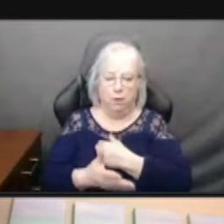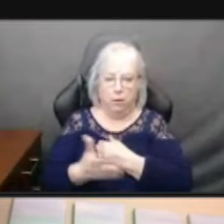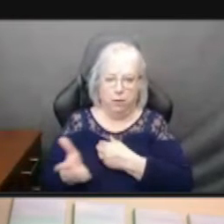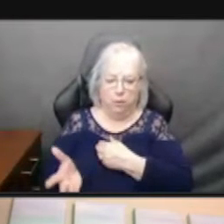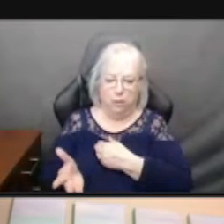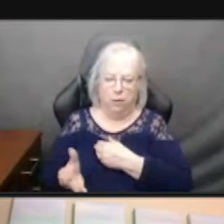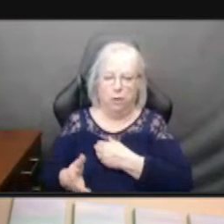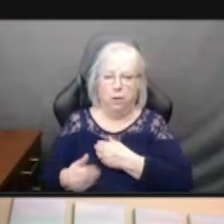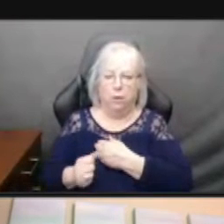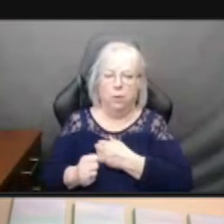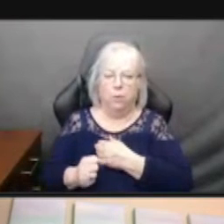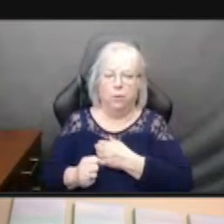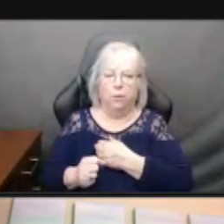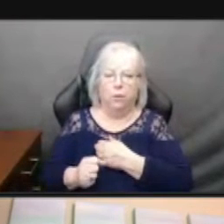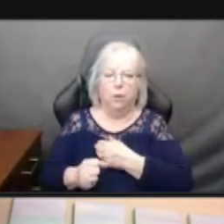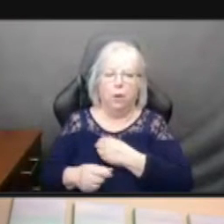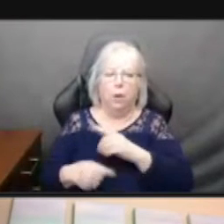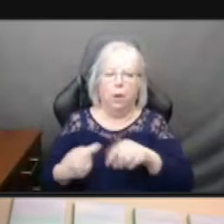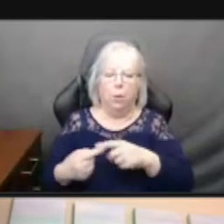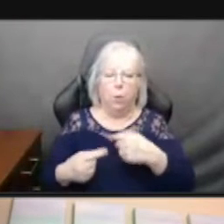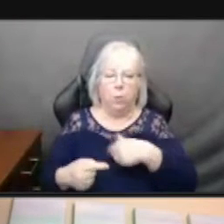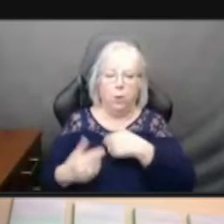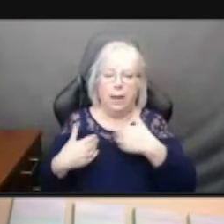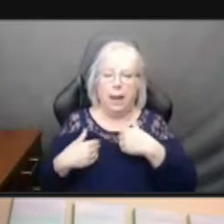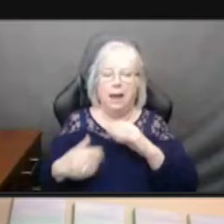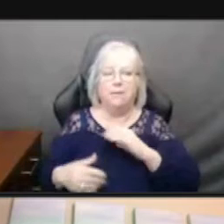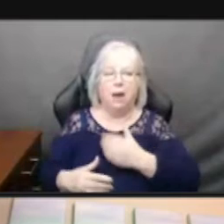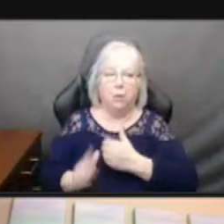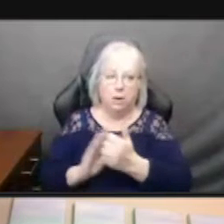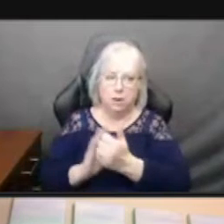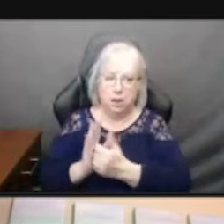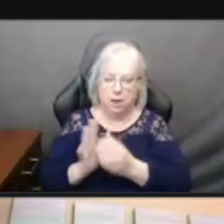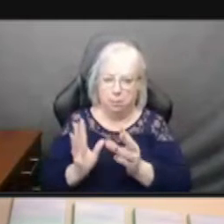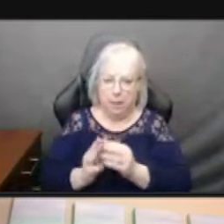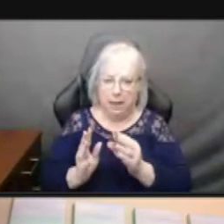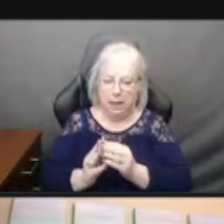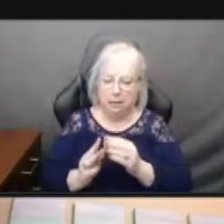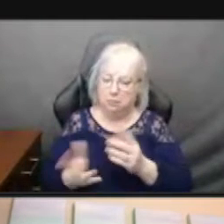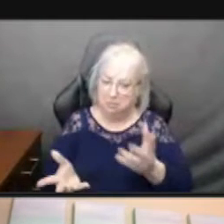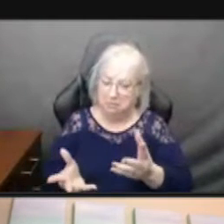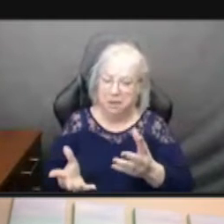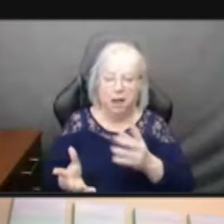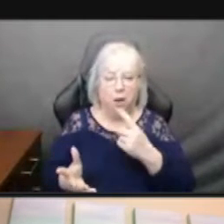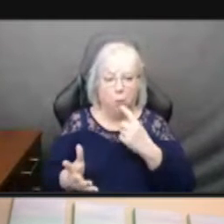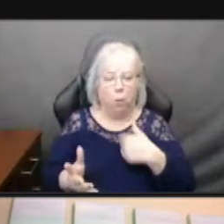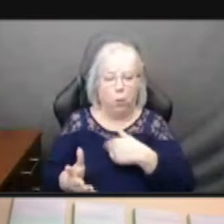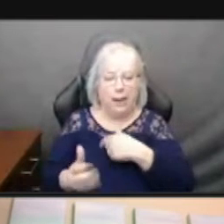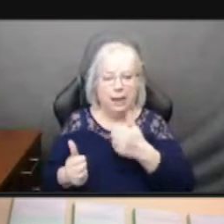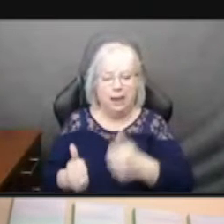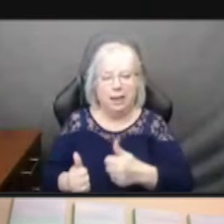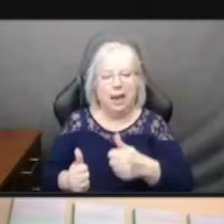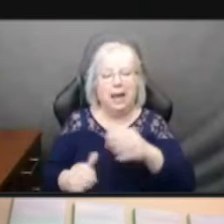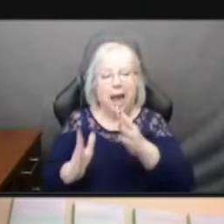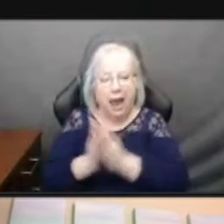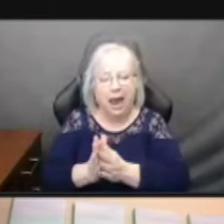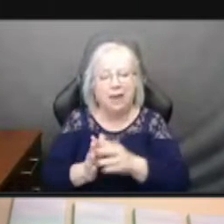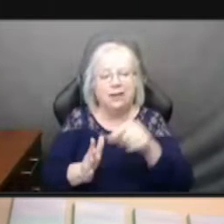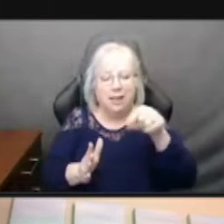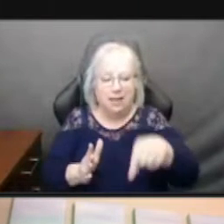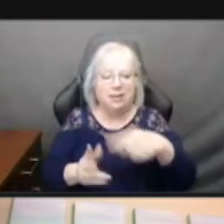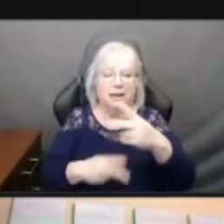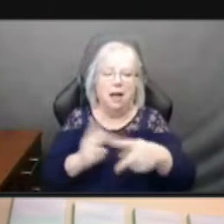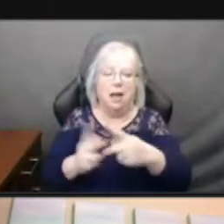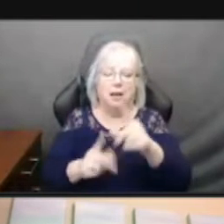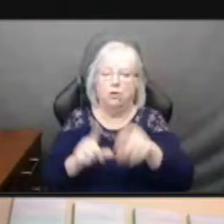when we have our agenda meetings is to ask these type of questions, to get feedback and